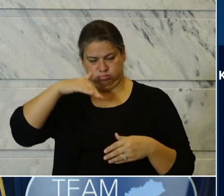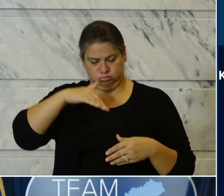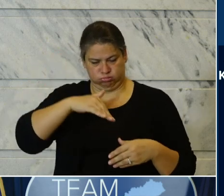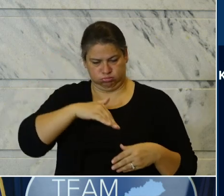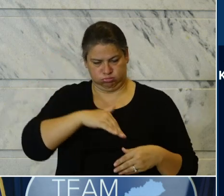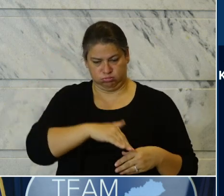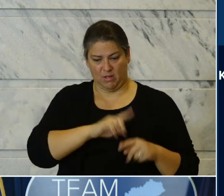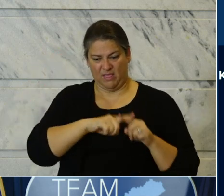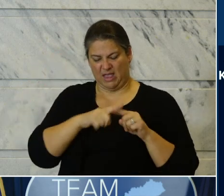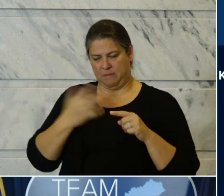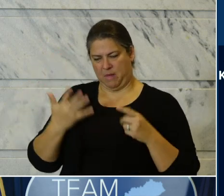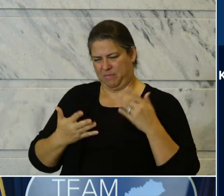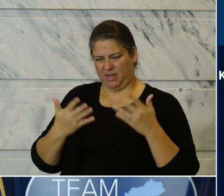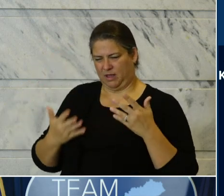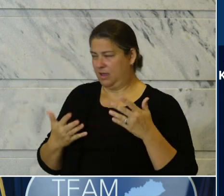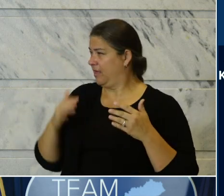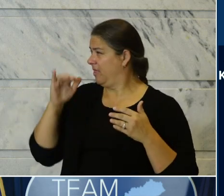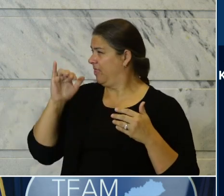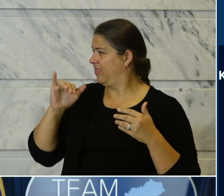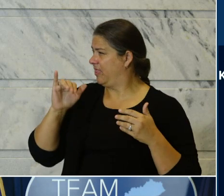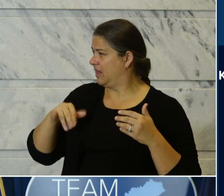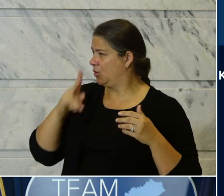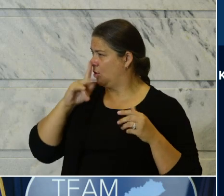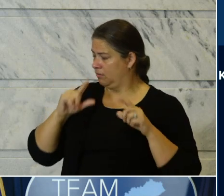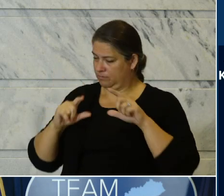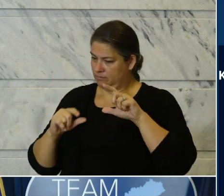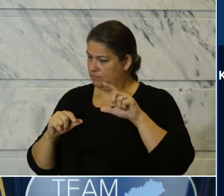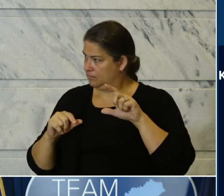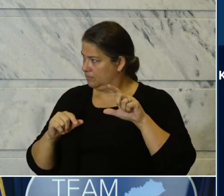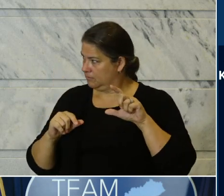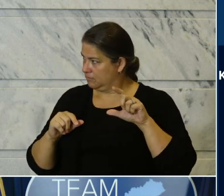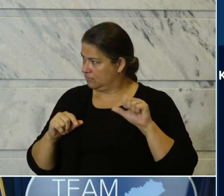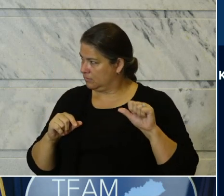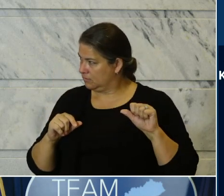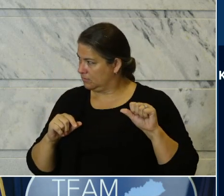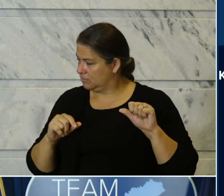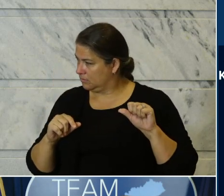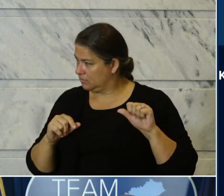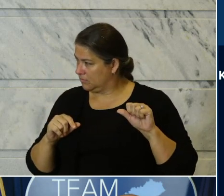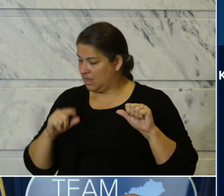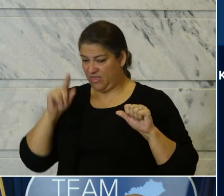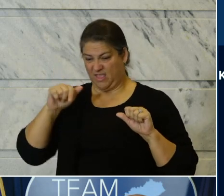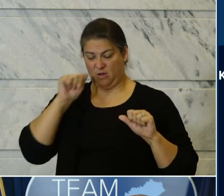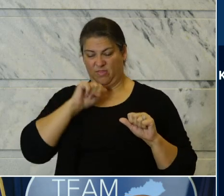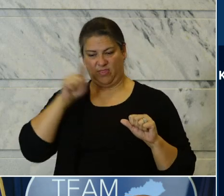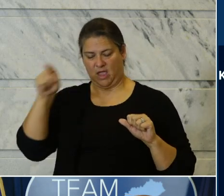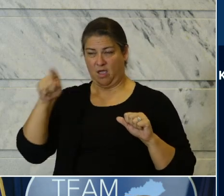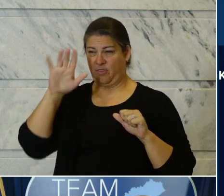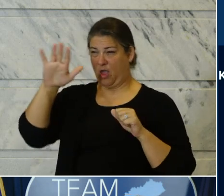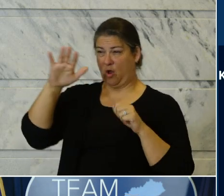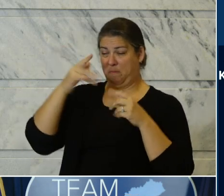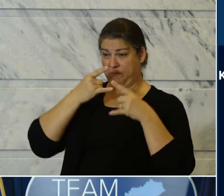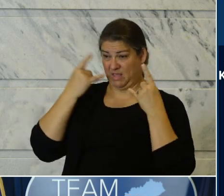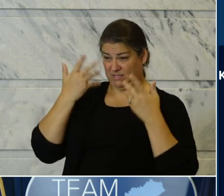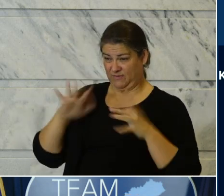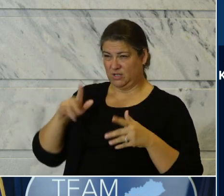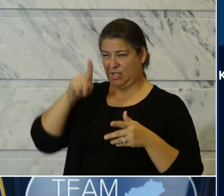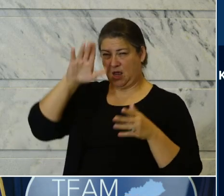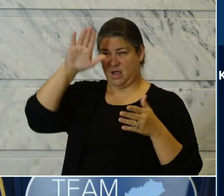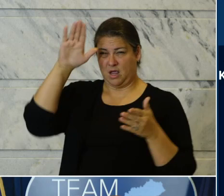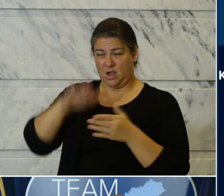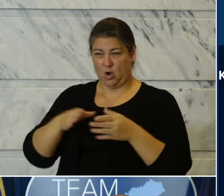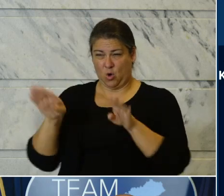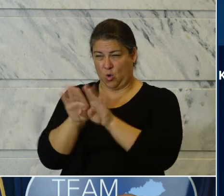then halfway down the slope on the backside, they renewed their limitations in order to continue this progress. And